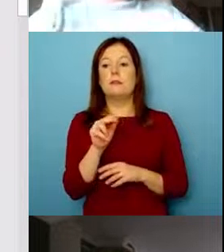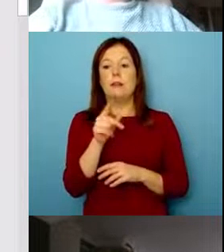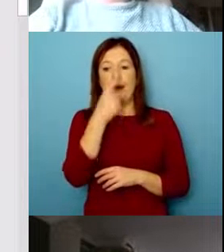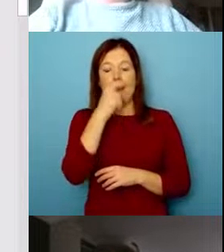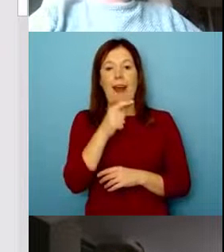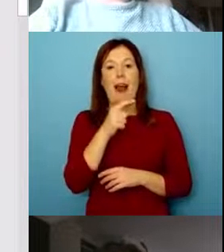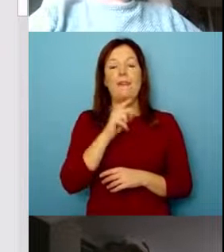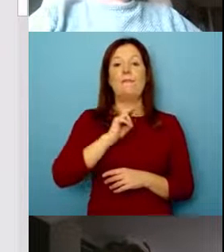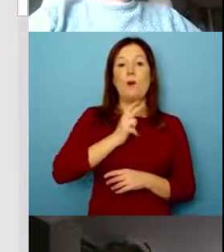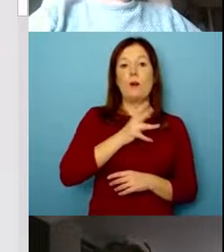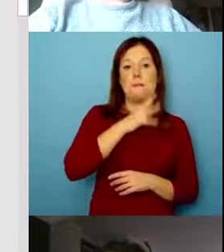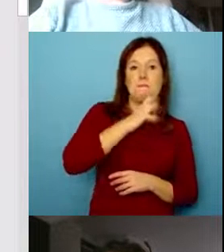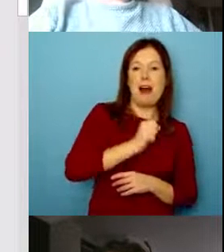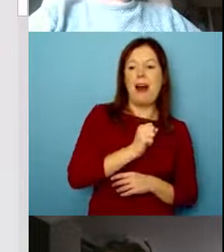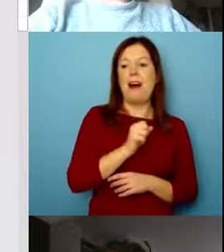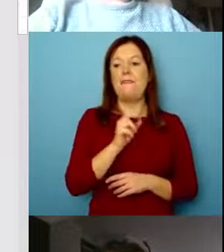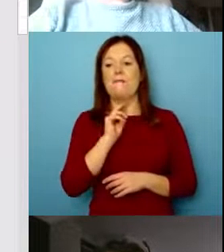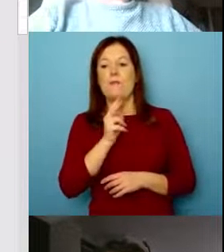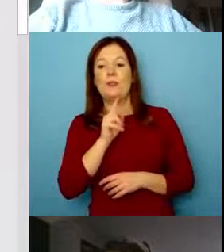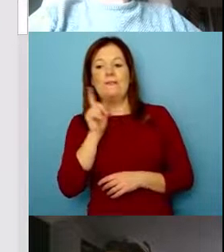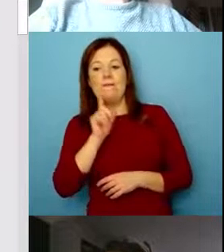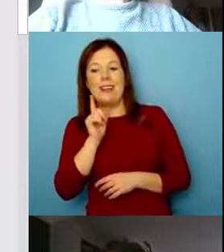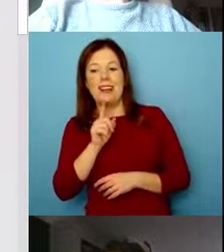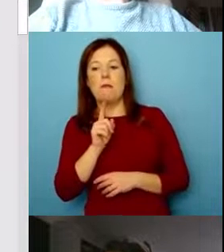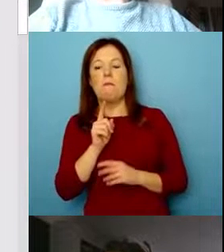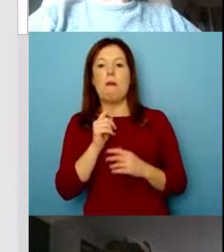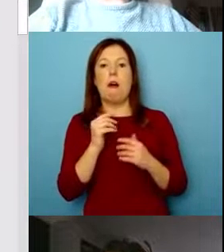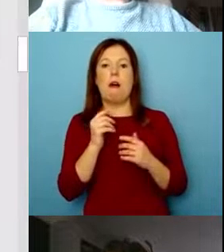customize the experience to your own needs.